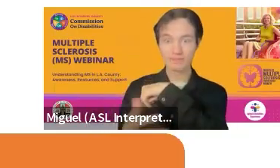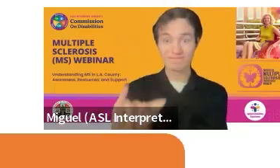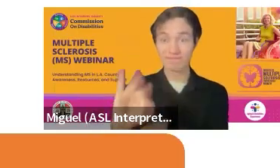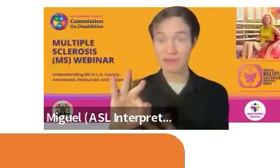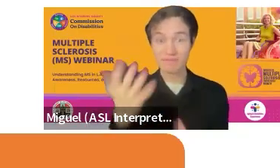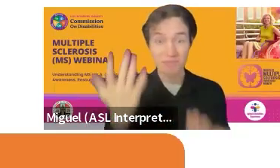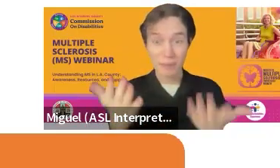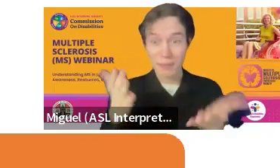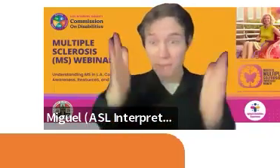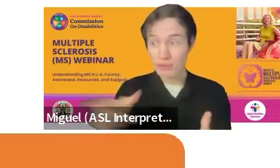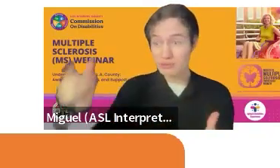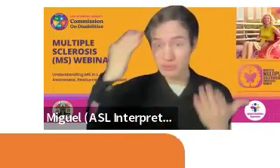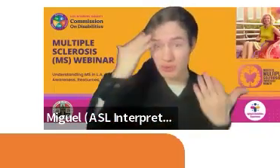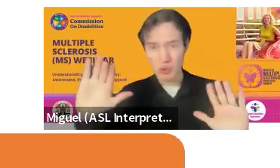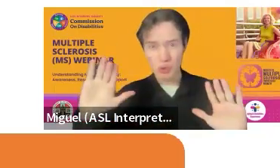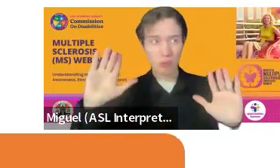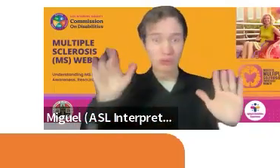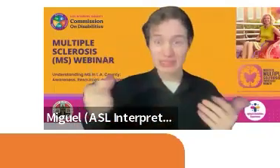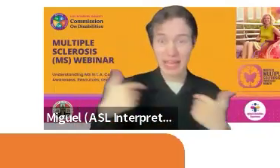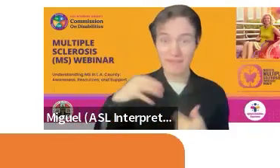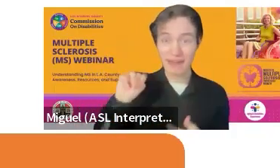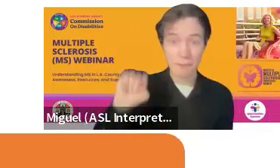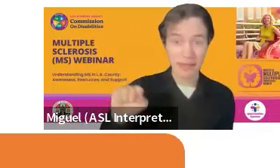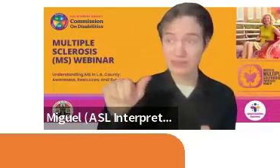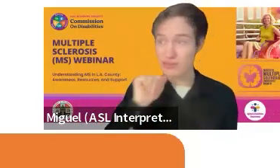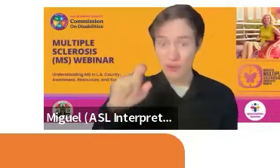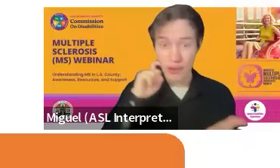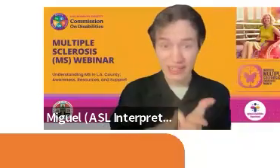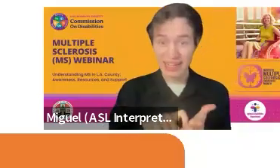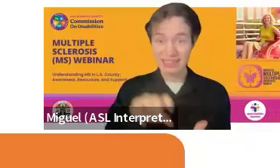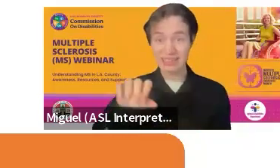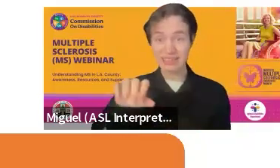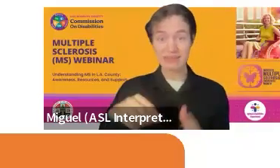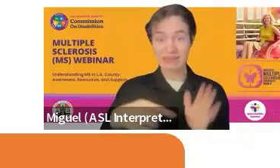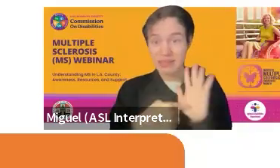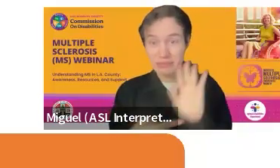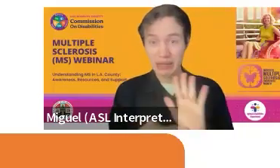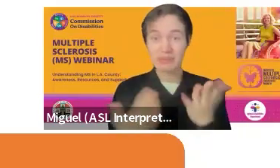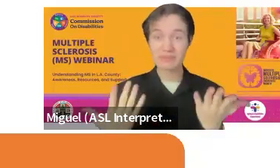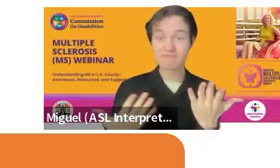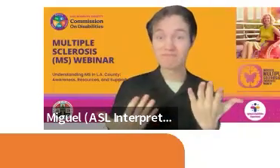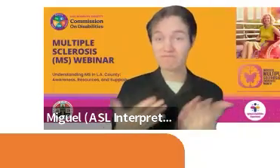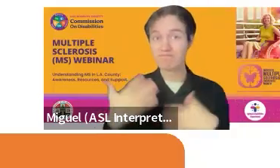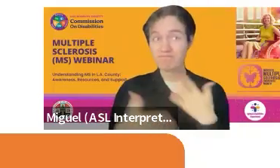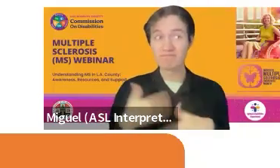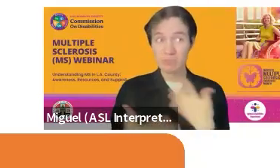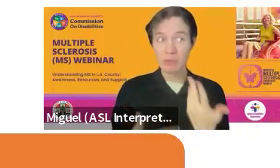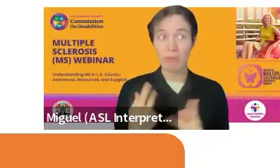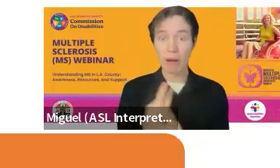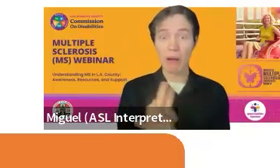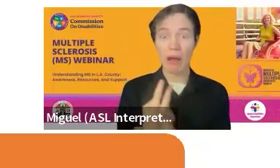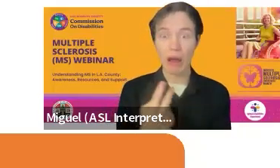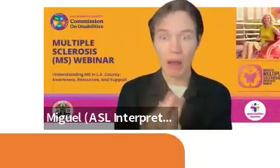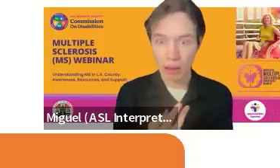not suspect it, and then that can lead to treatment delays. And the other key point is that starting medication